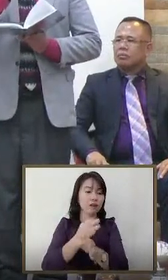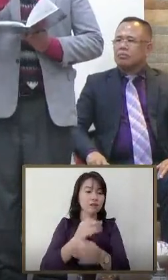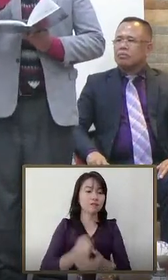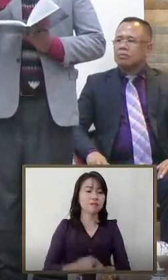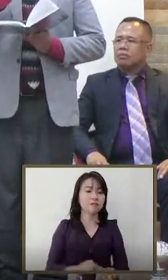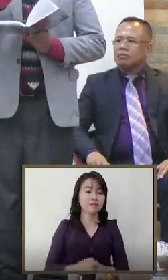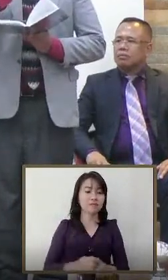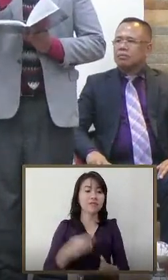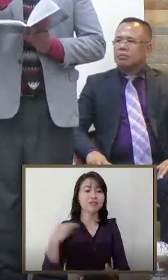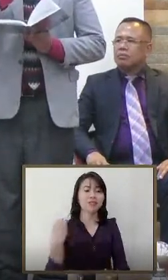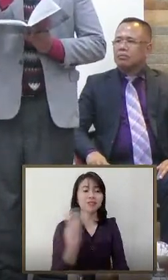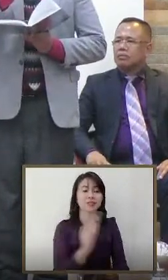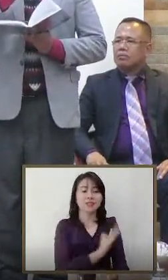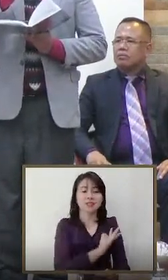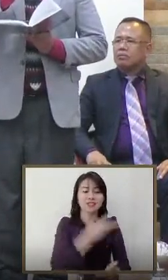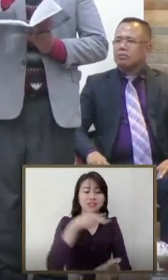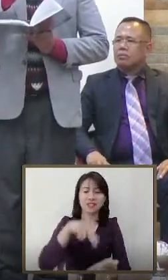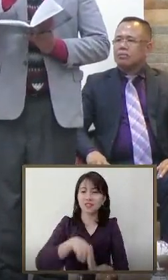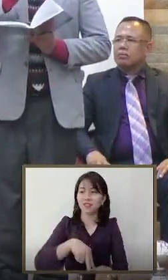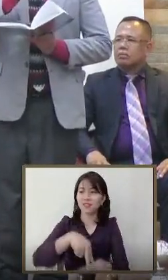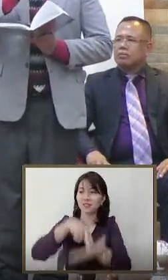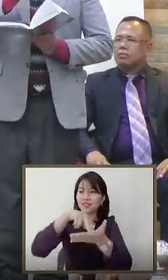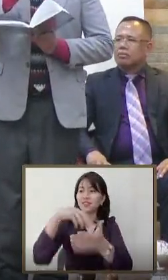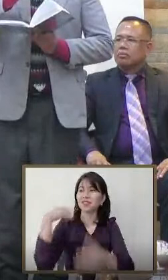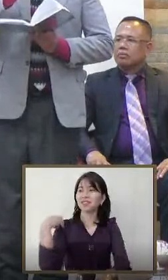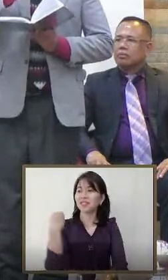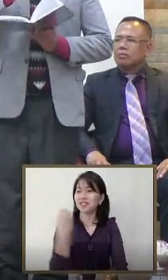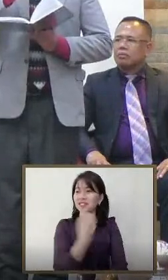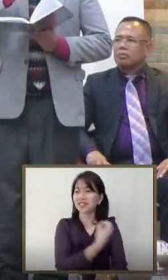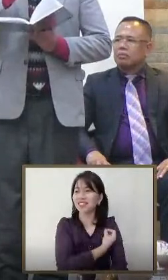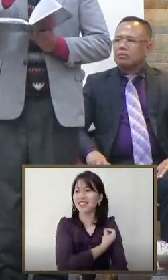ground. We will stand our